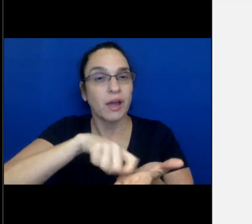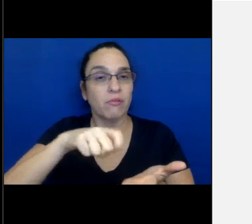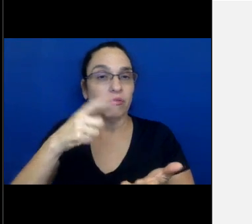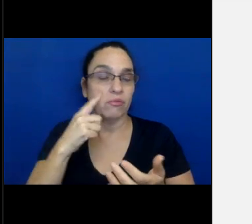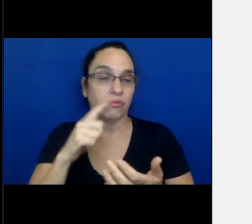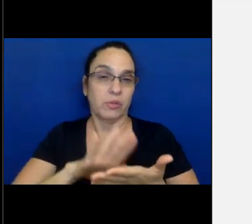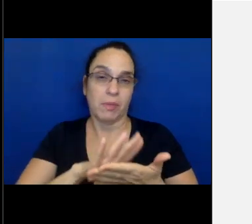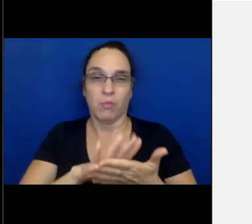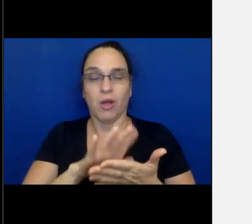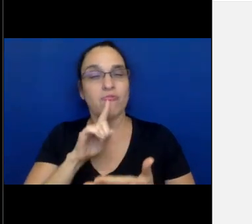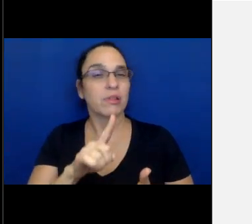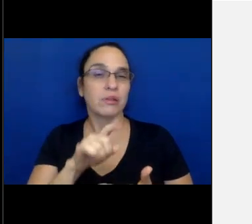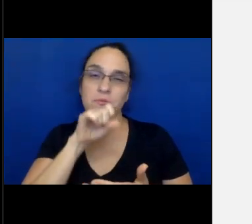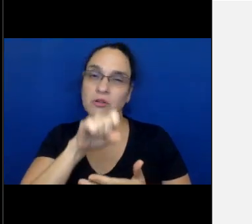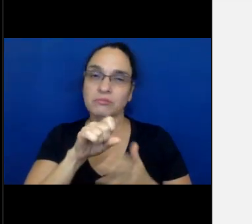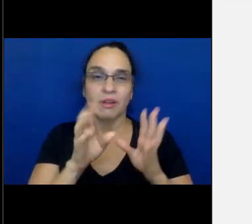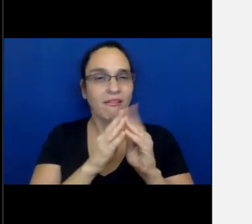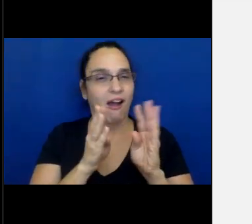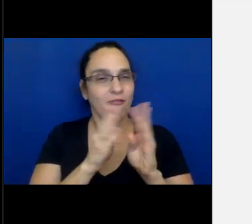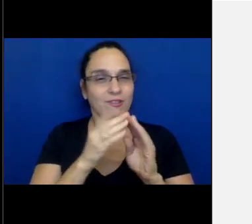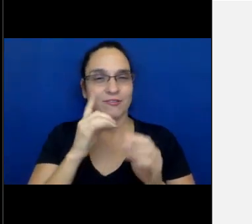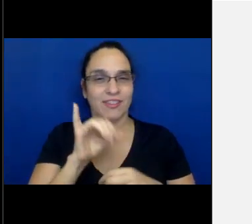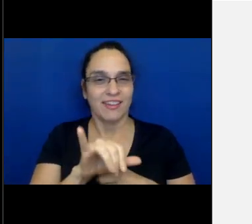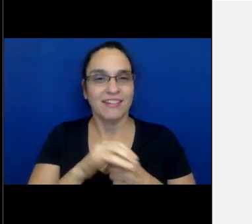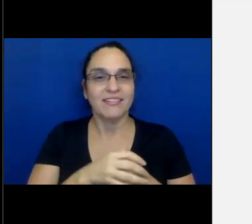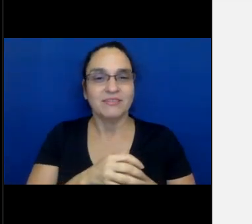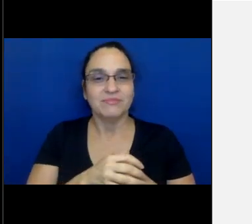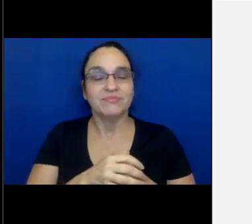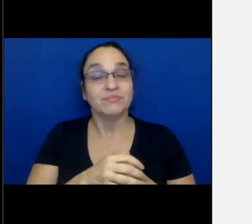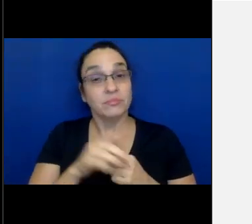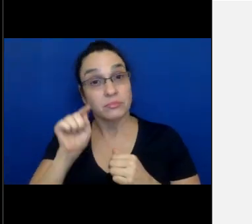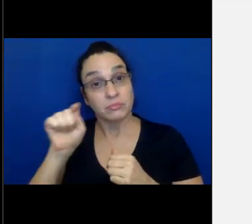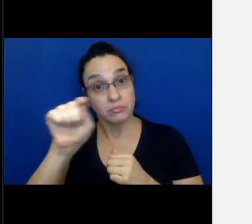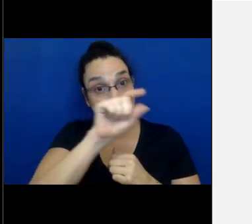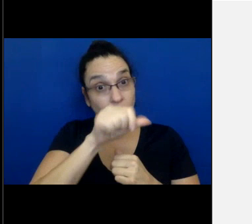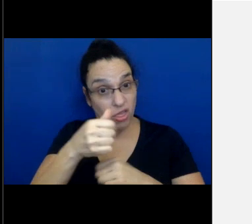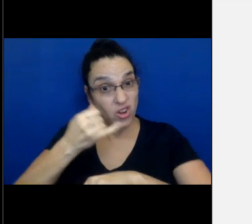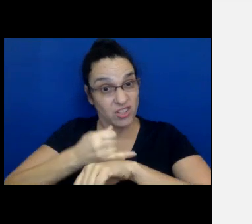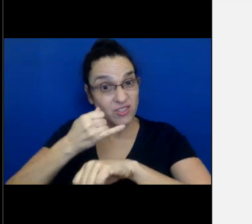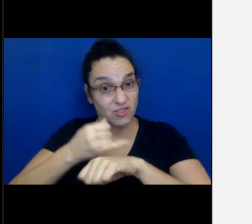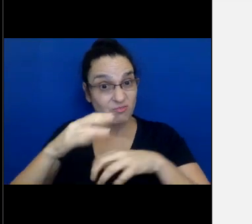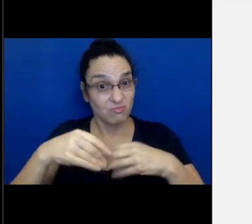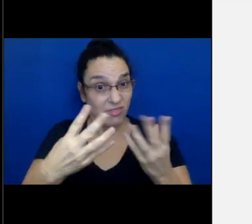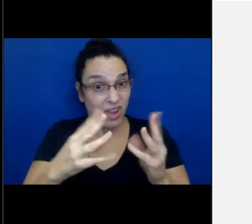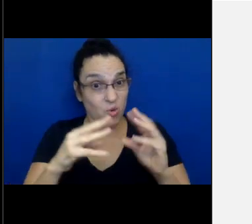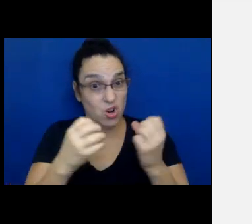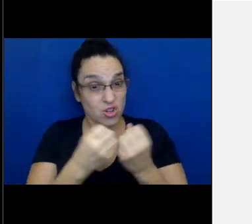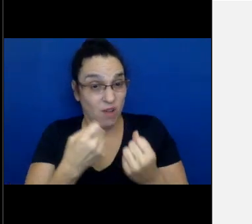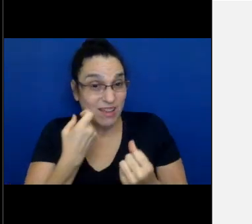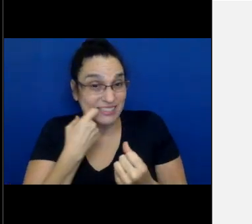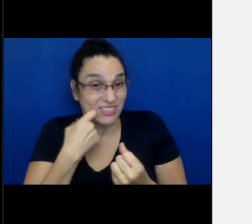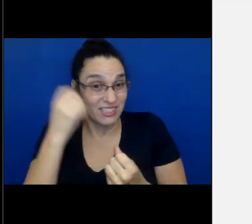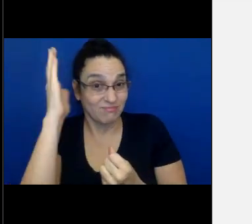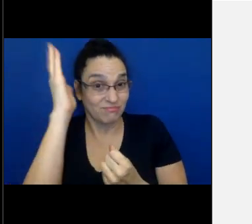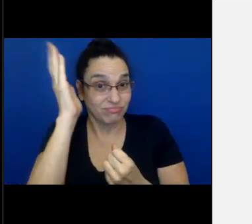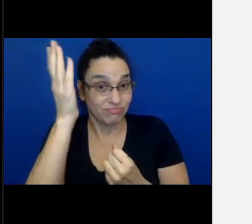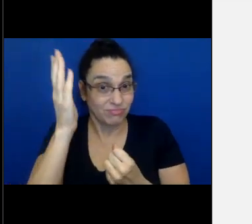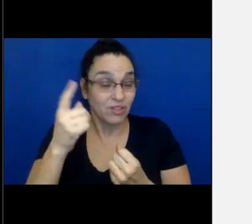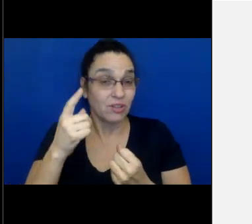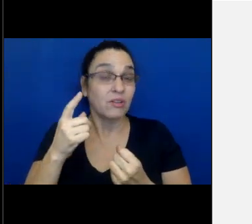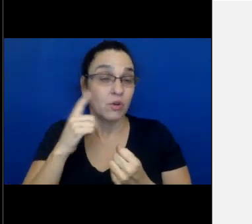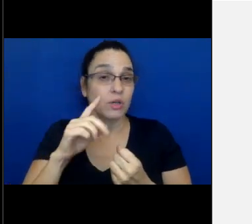for that reason. But at different institutions, they may have workshops. I actually just gave a workshop talk in the semiotics